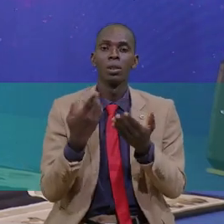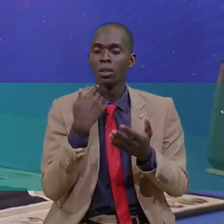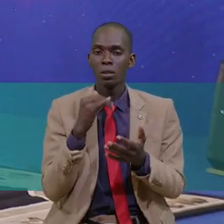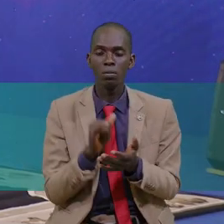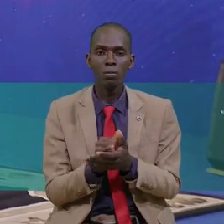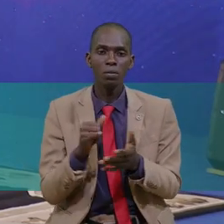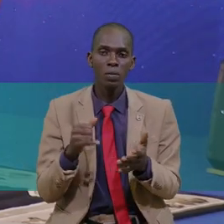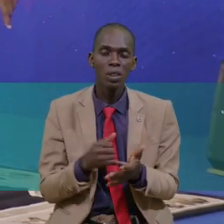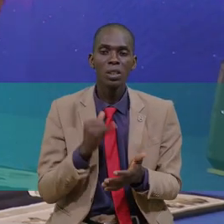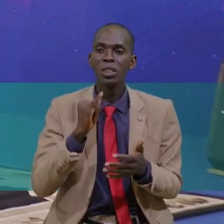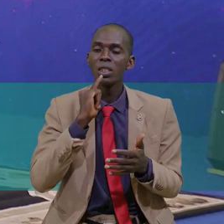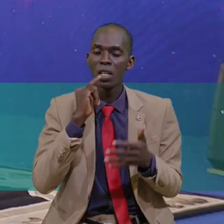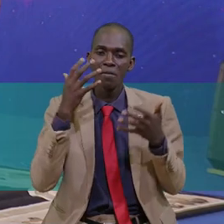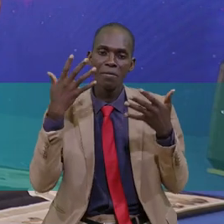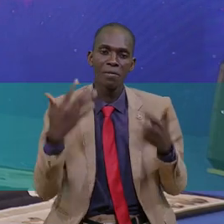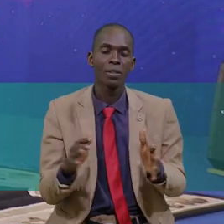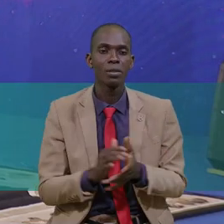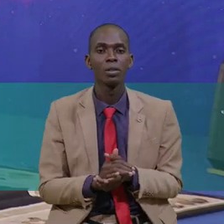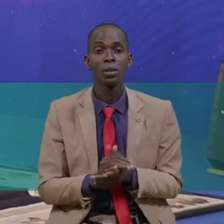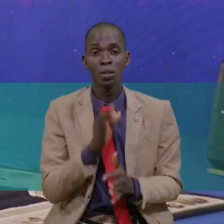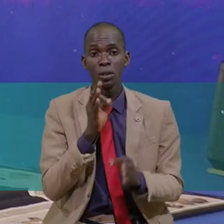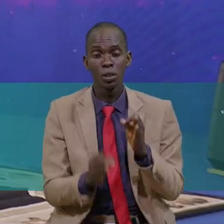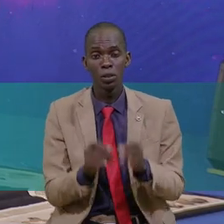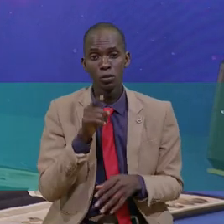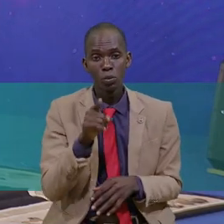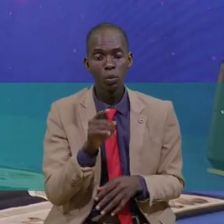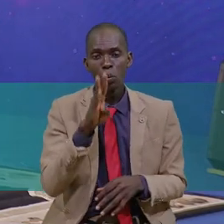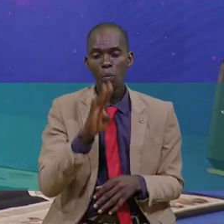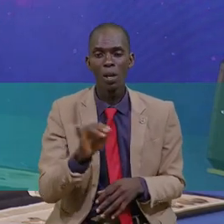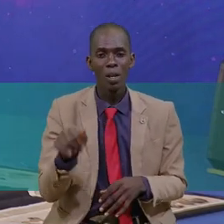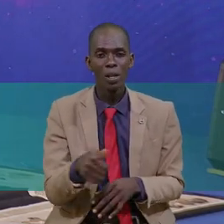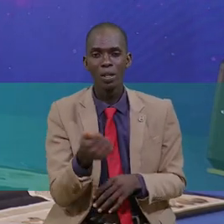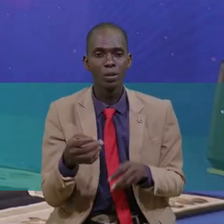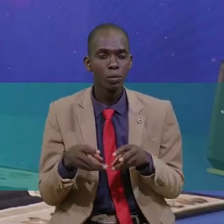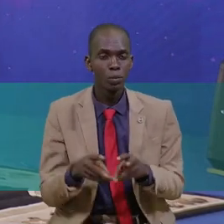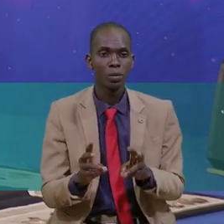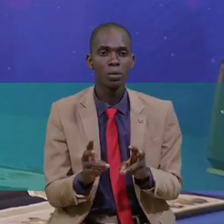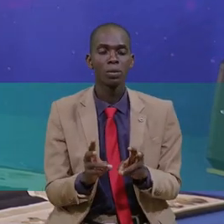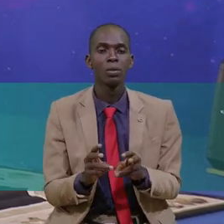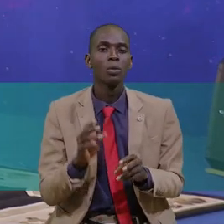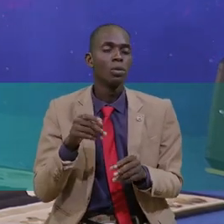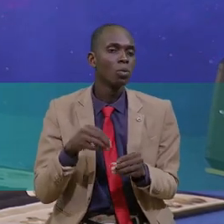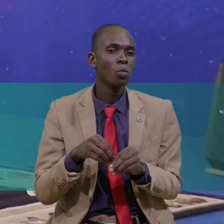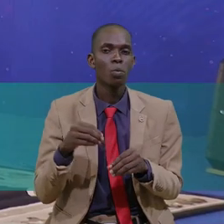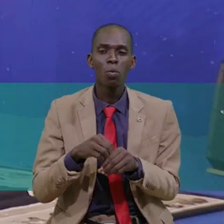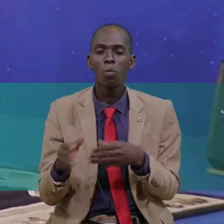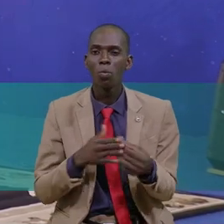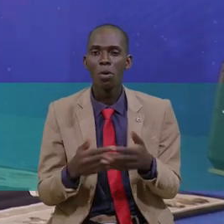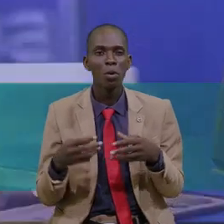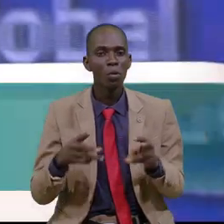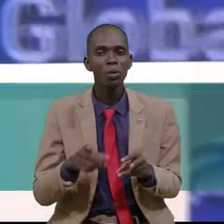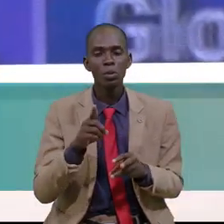is finished. If you, by any means, in whatever way, you go to